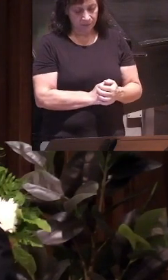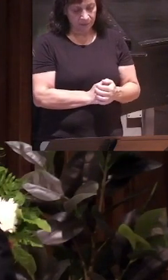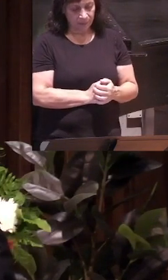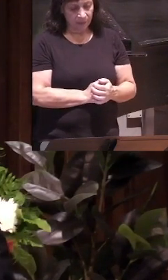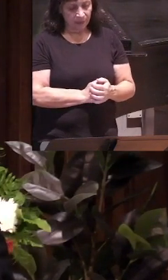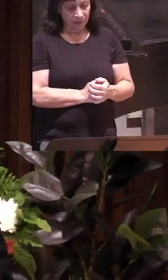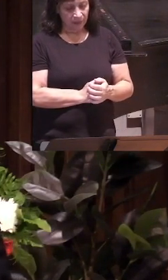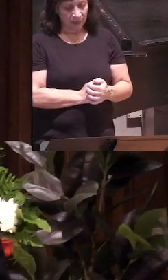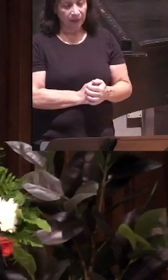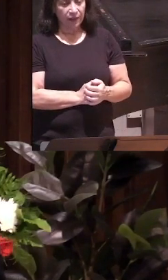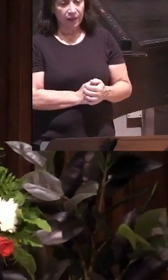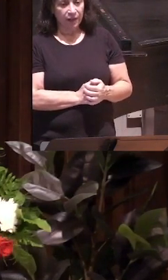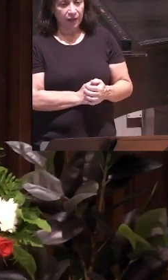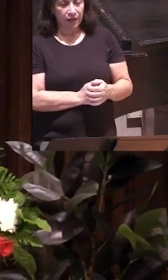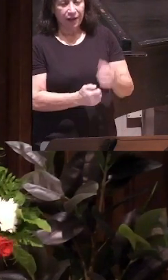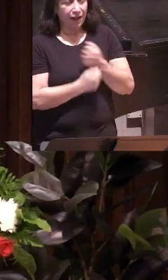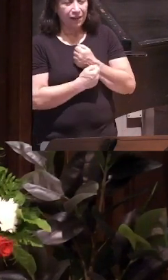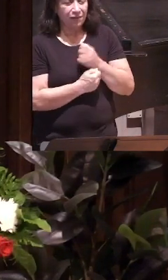love that about him.